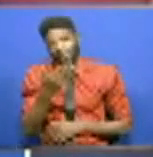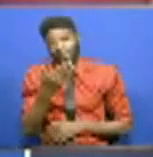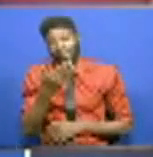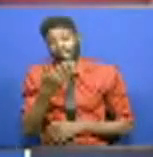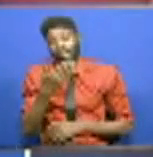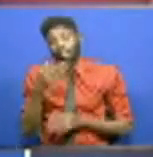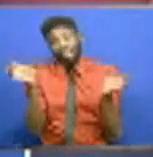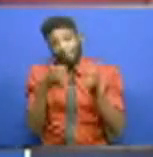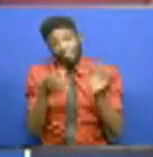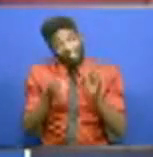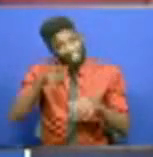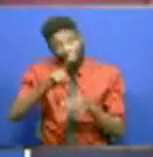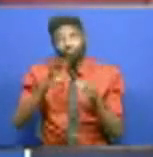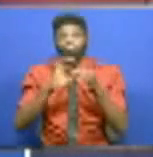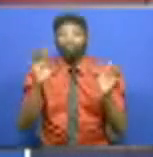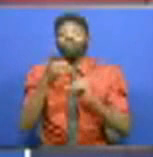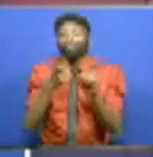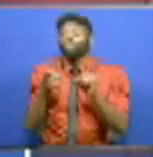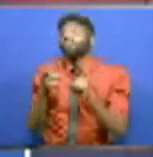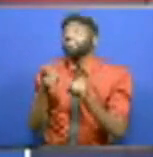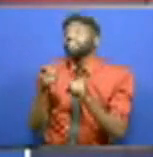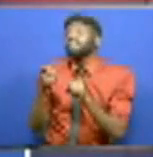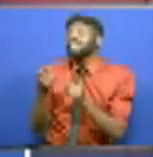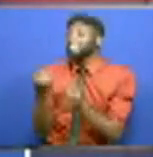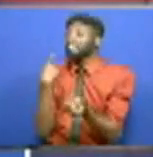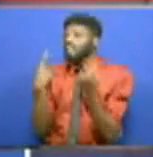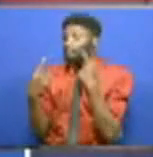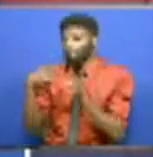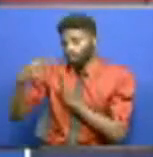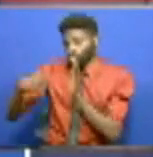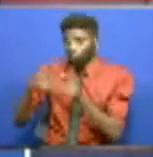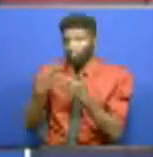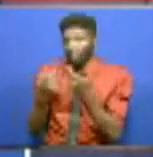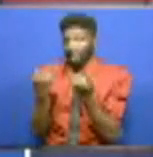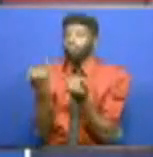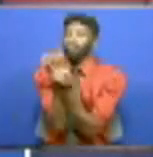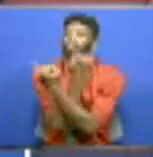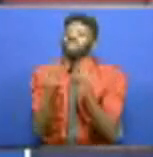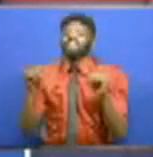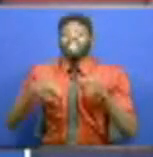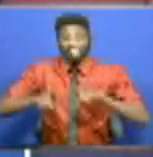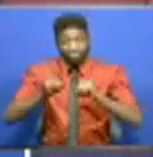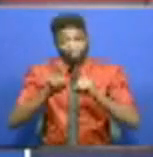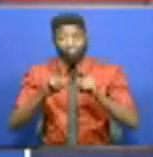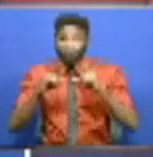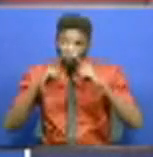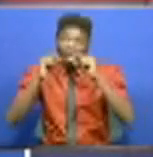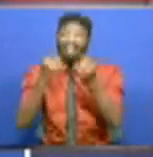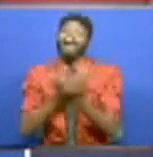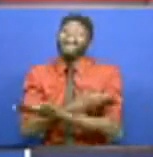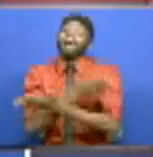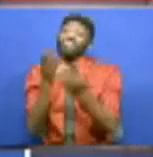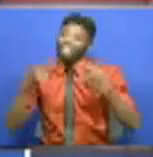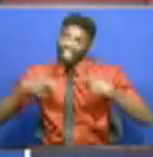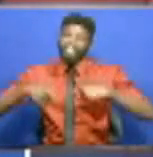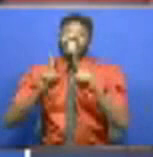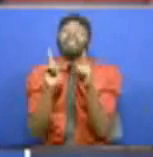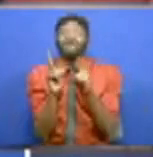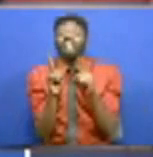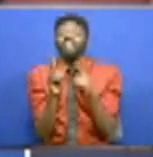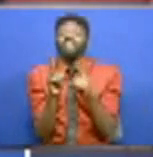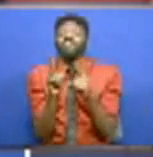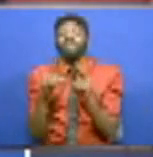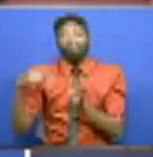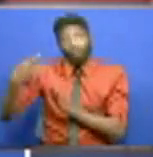factories and now they are on their own. If, as they claim everywhere they speak, that the